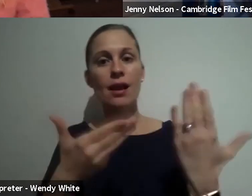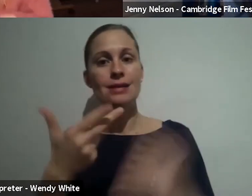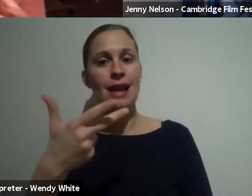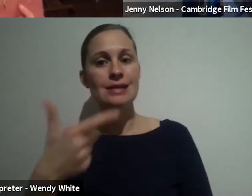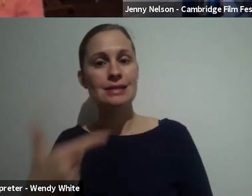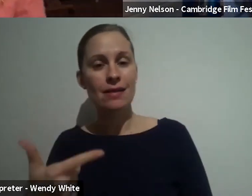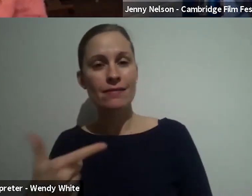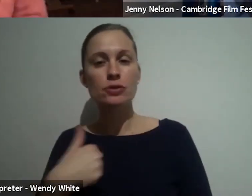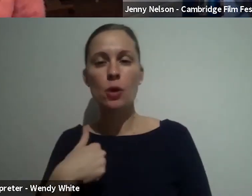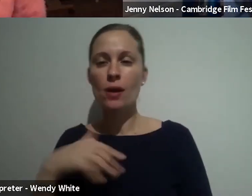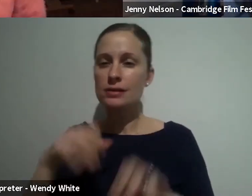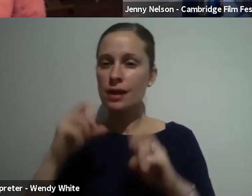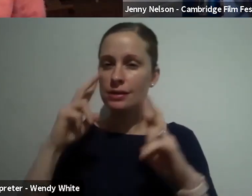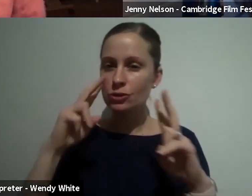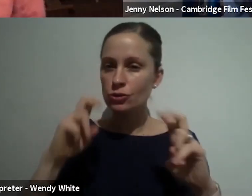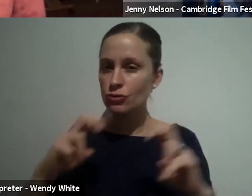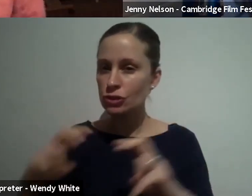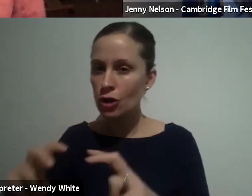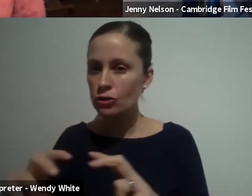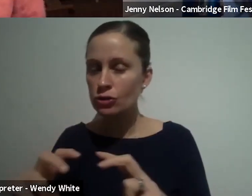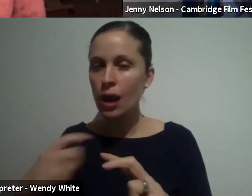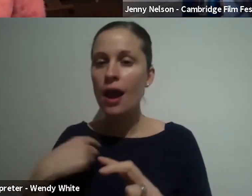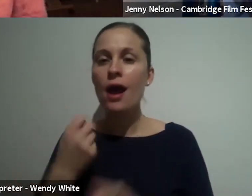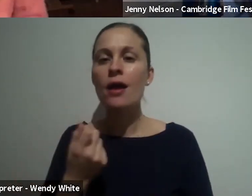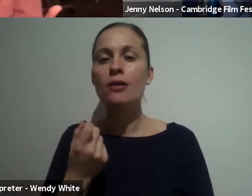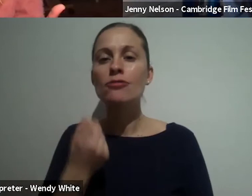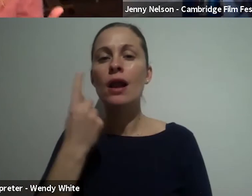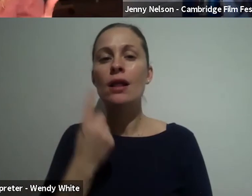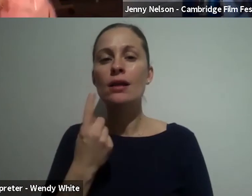to make a research, and I realized that,